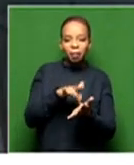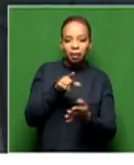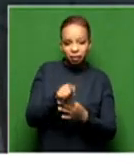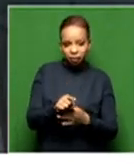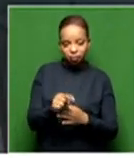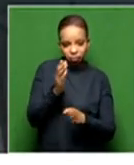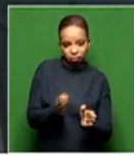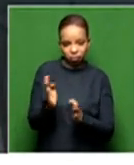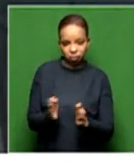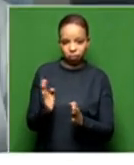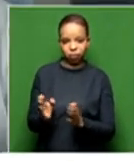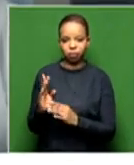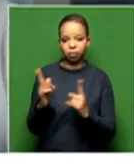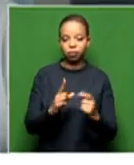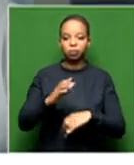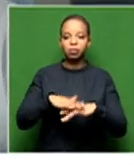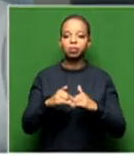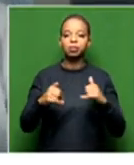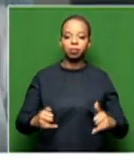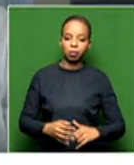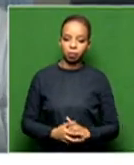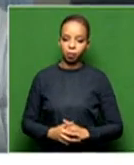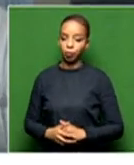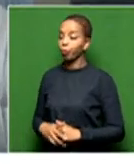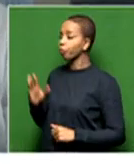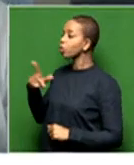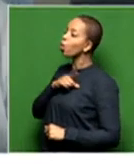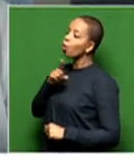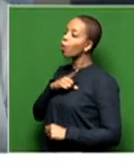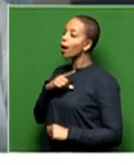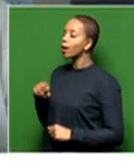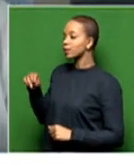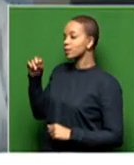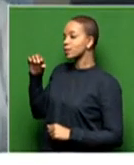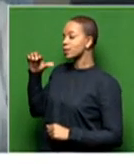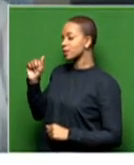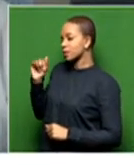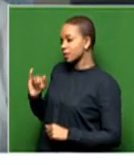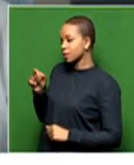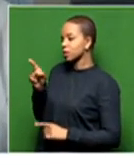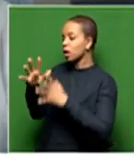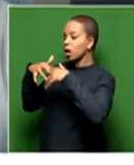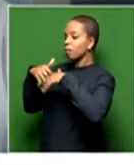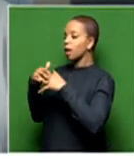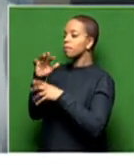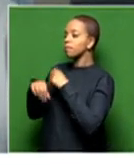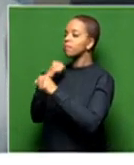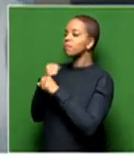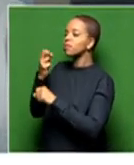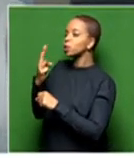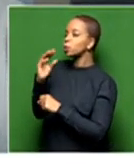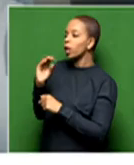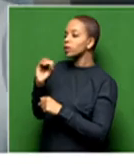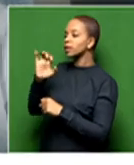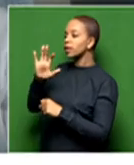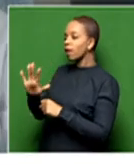intelligence. Well, the YEI was founded in 2005 as an accelerator for, you know, for science